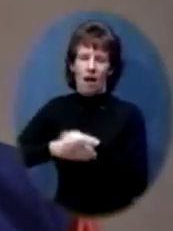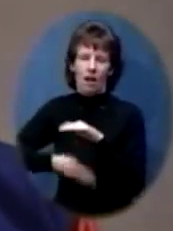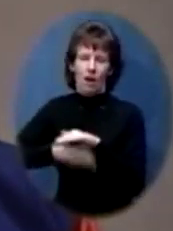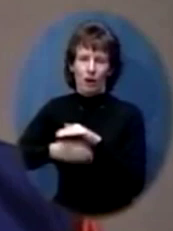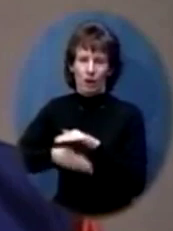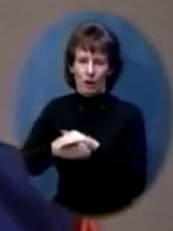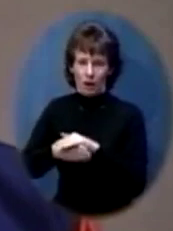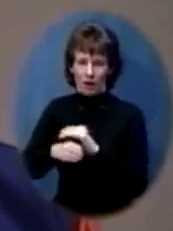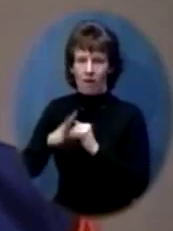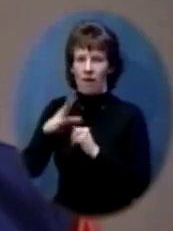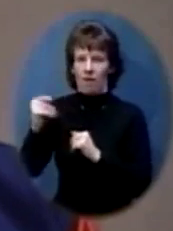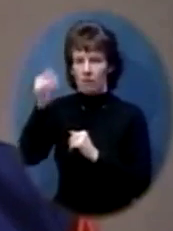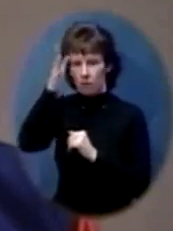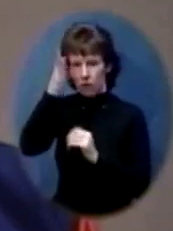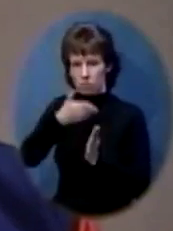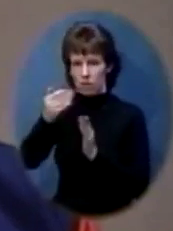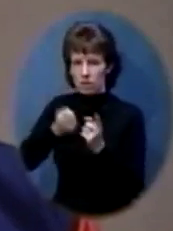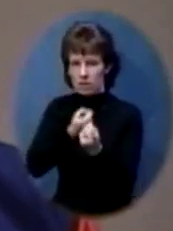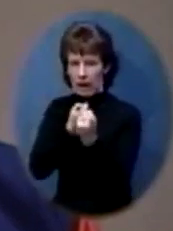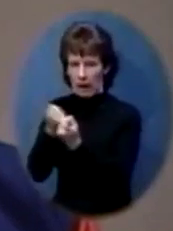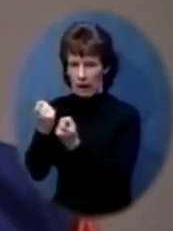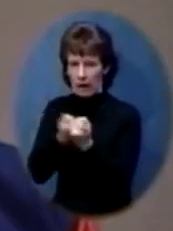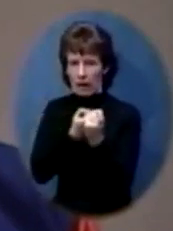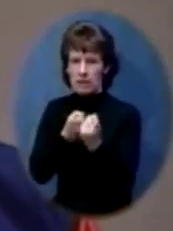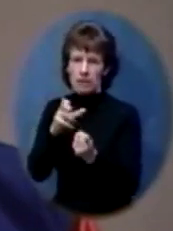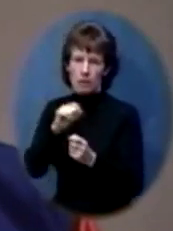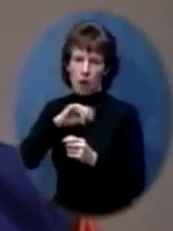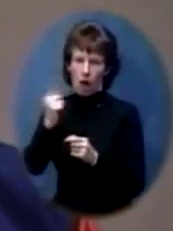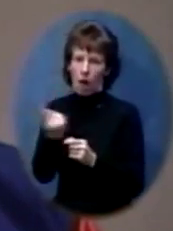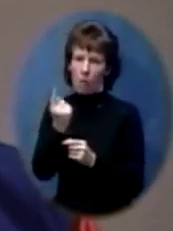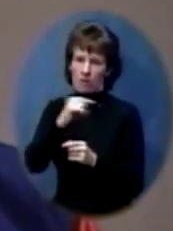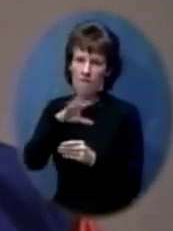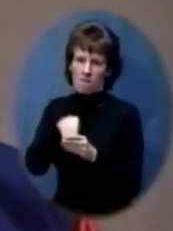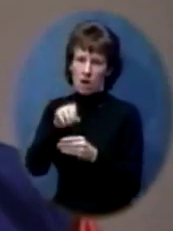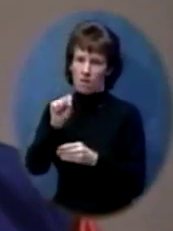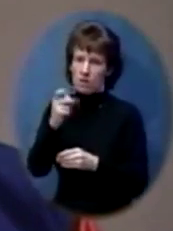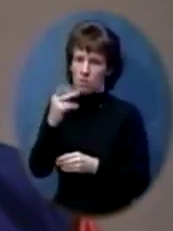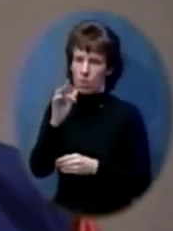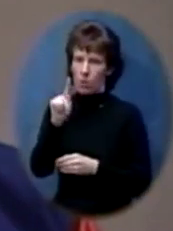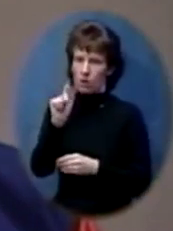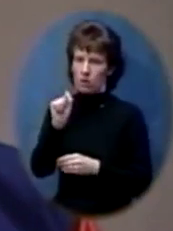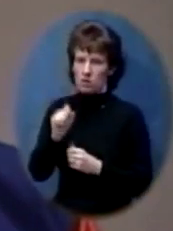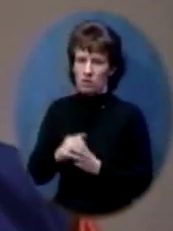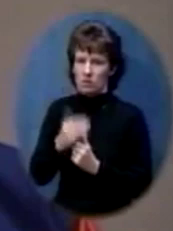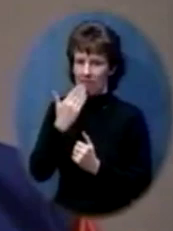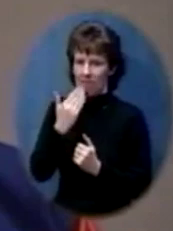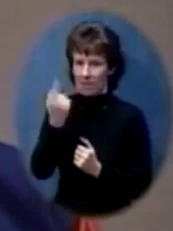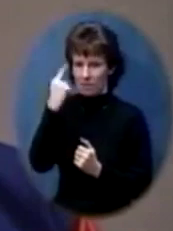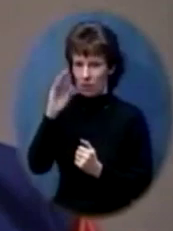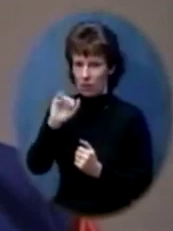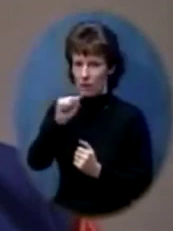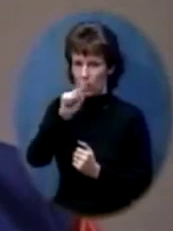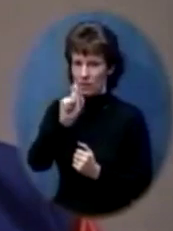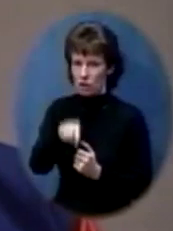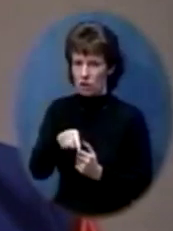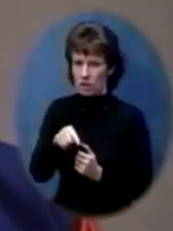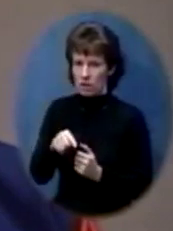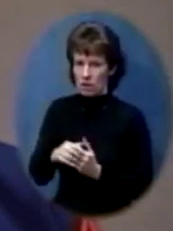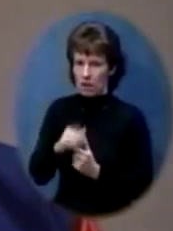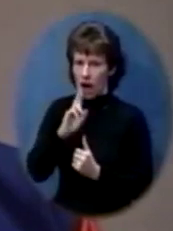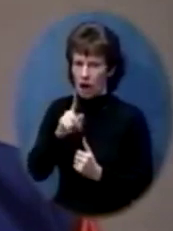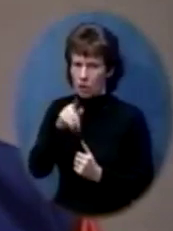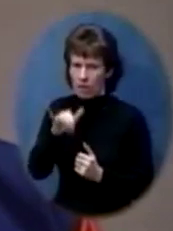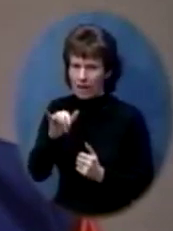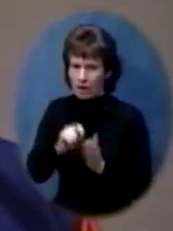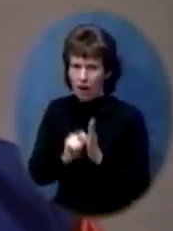and took us ice skating and stuff like that. So we always were involved in sports. Thank you for your question. Are you that tall?